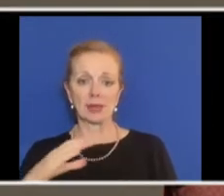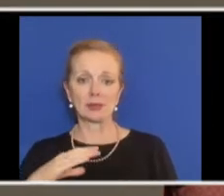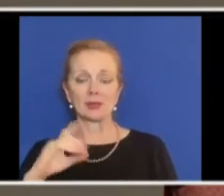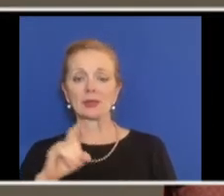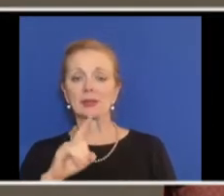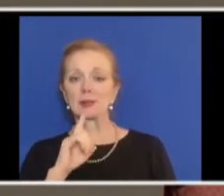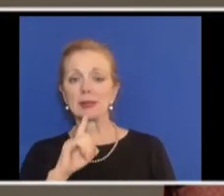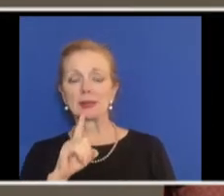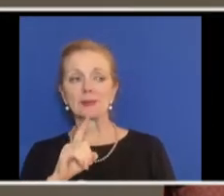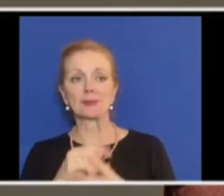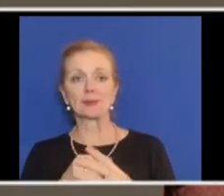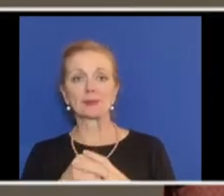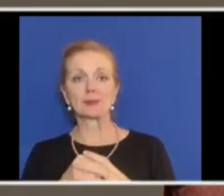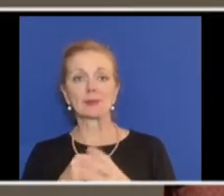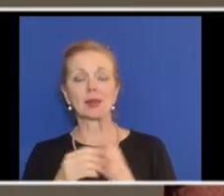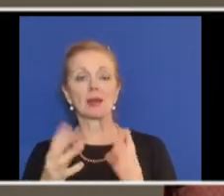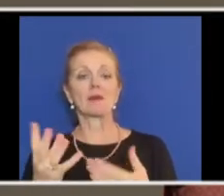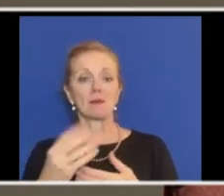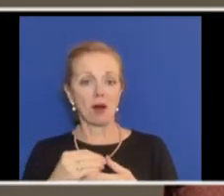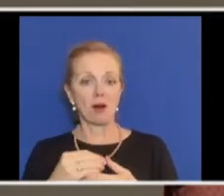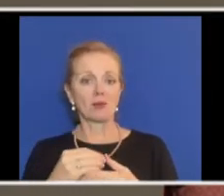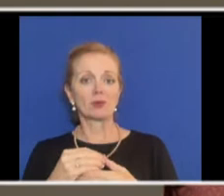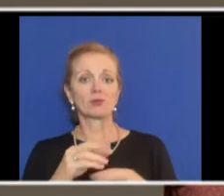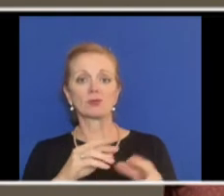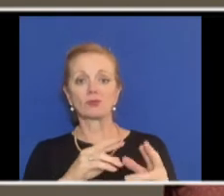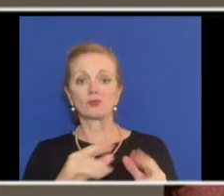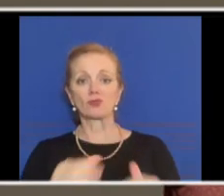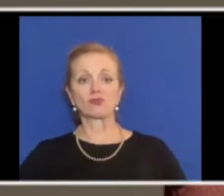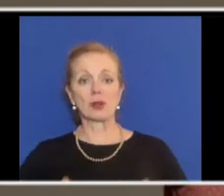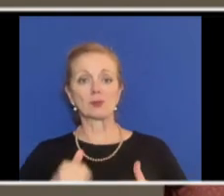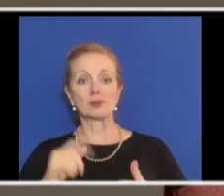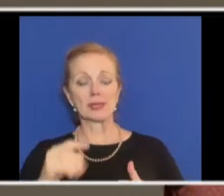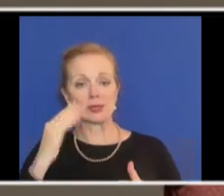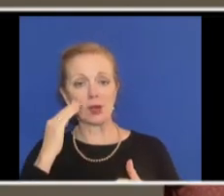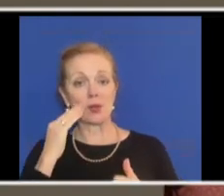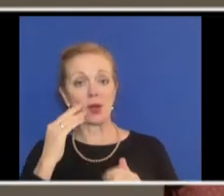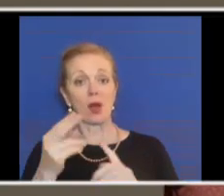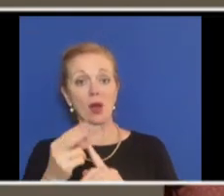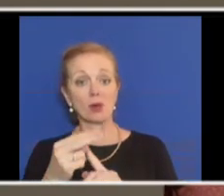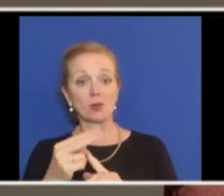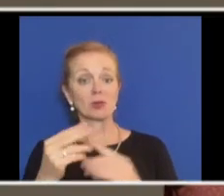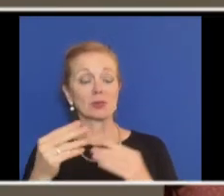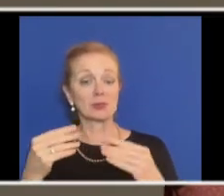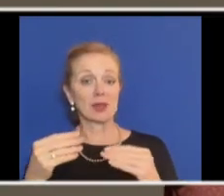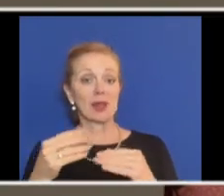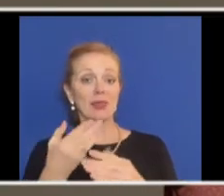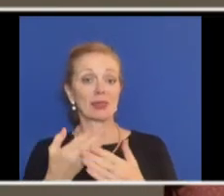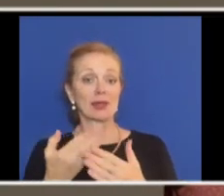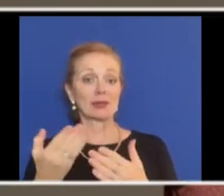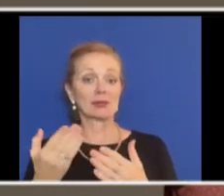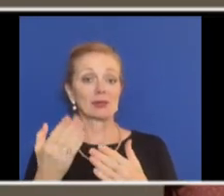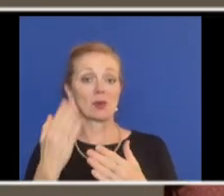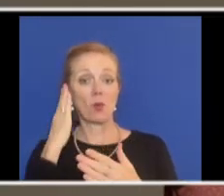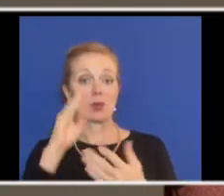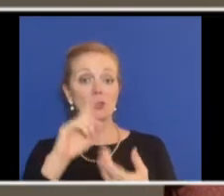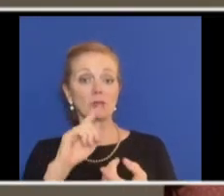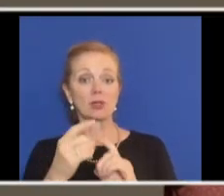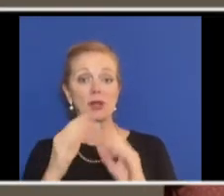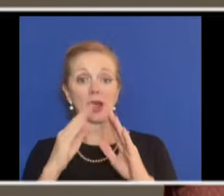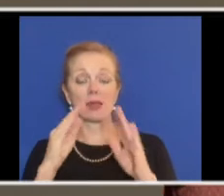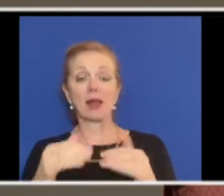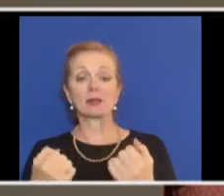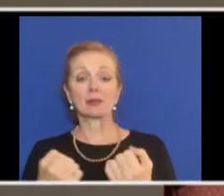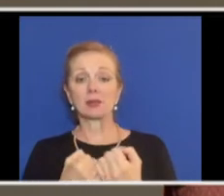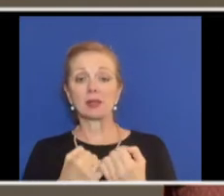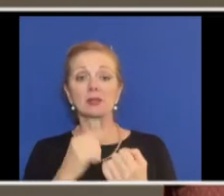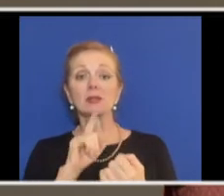to be engaged and residents need to know that this hotel's for sale and things will change and the housing Advocates